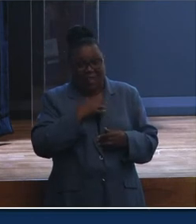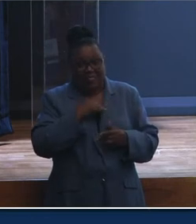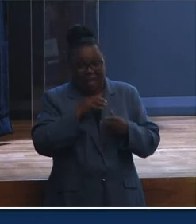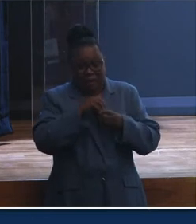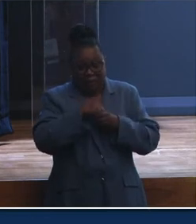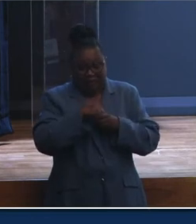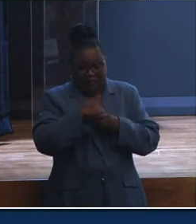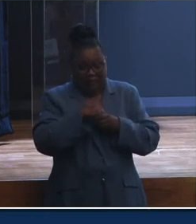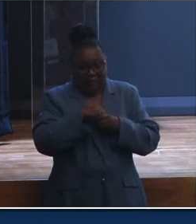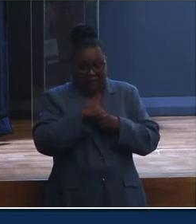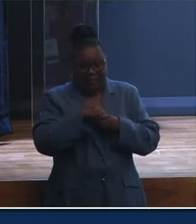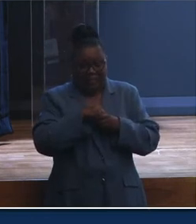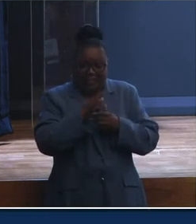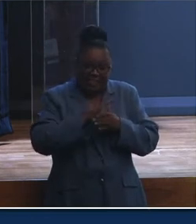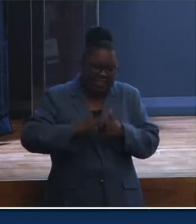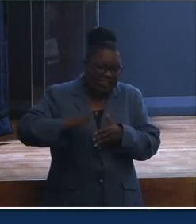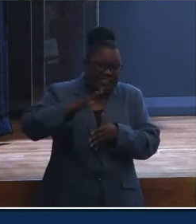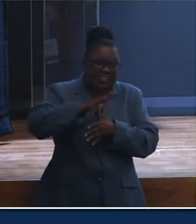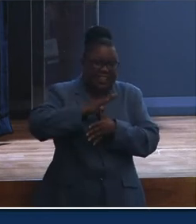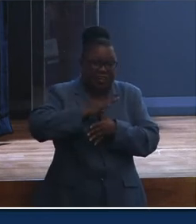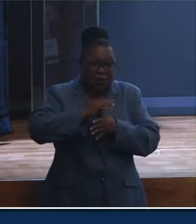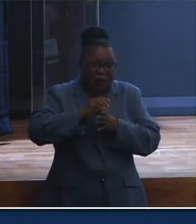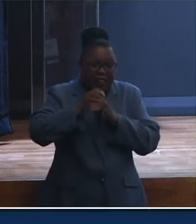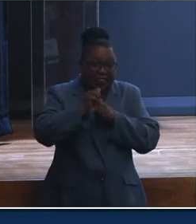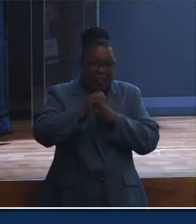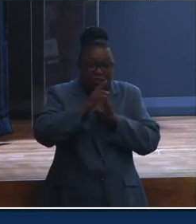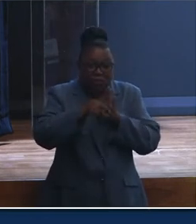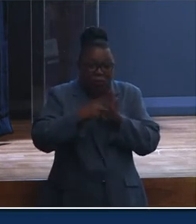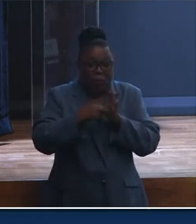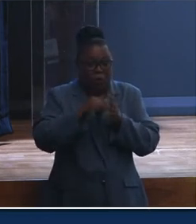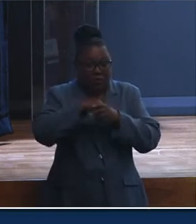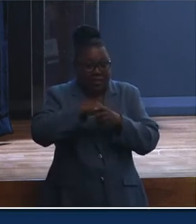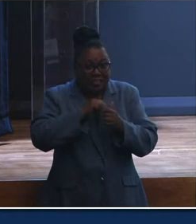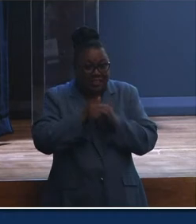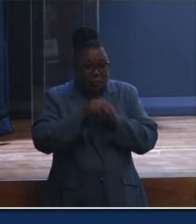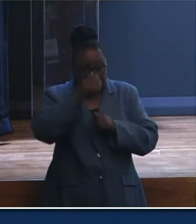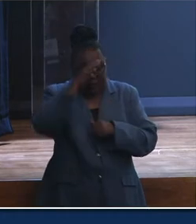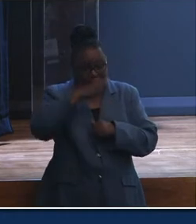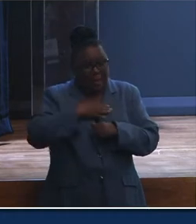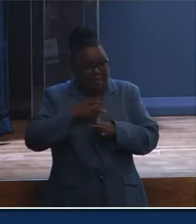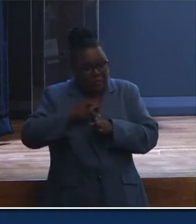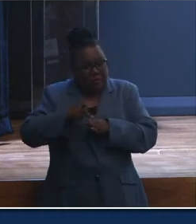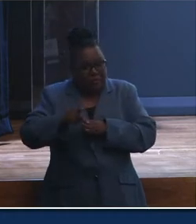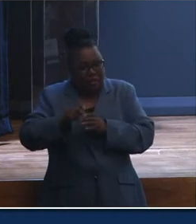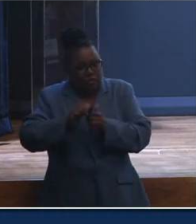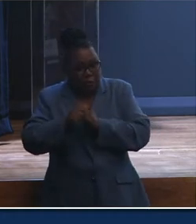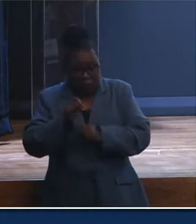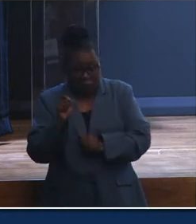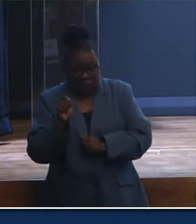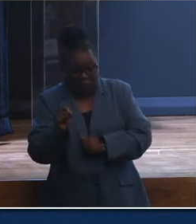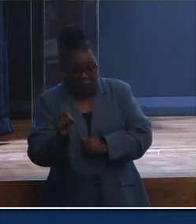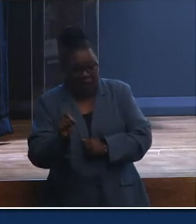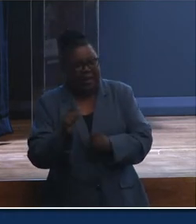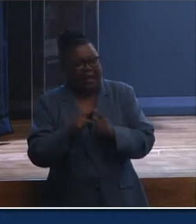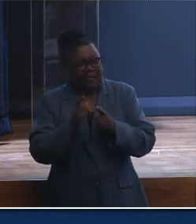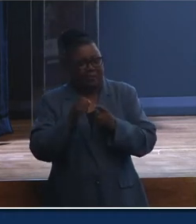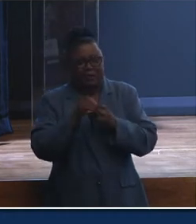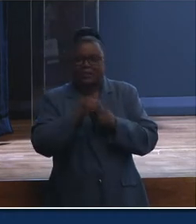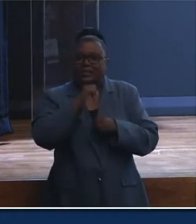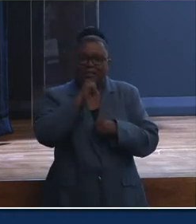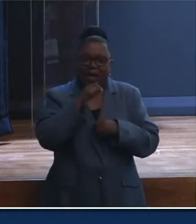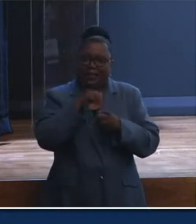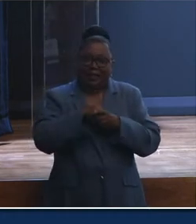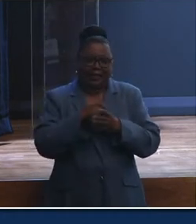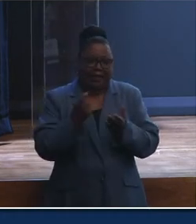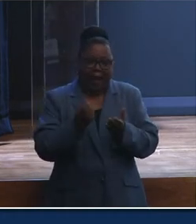in senior leadership roles in sports, men's professional sports, period, and especially not